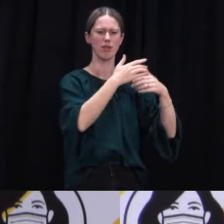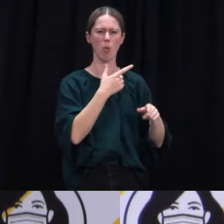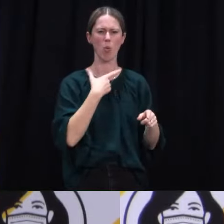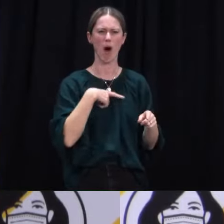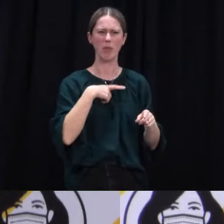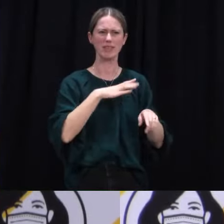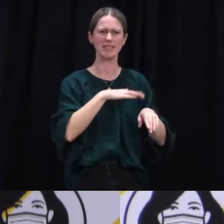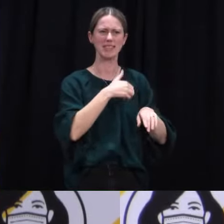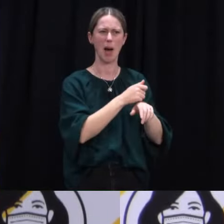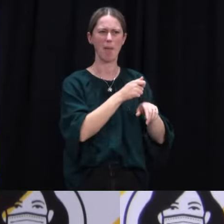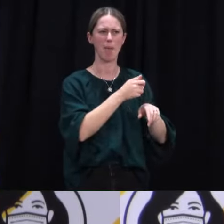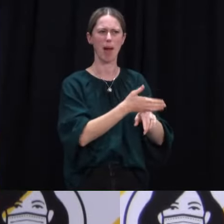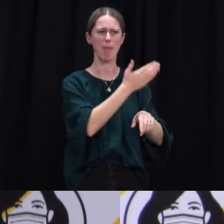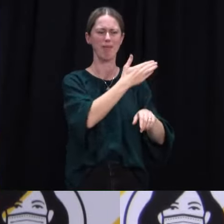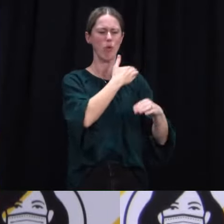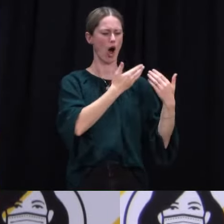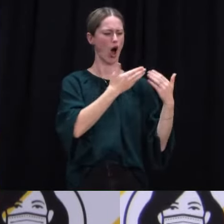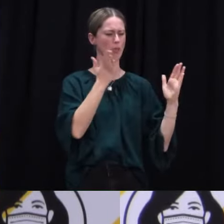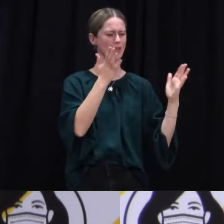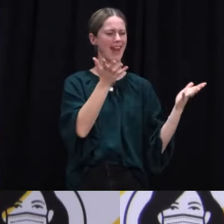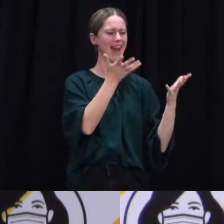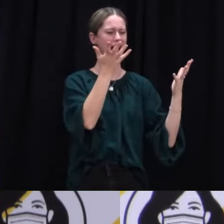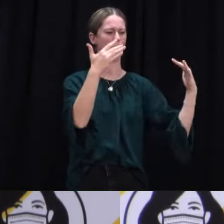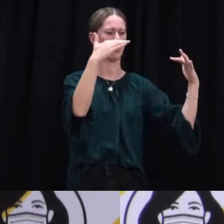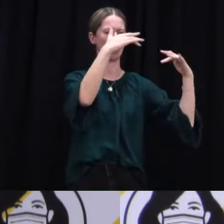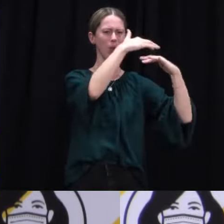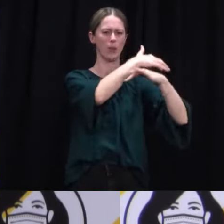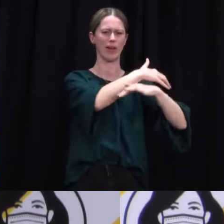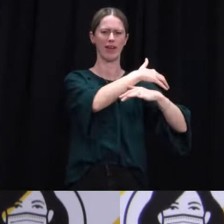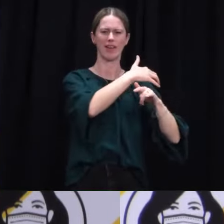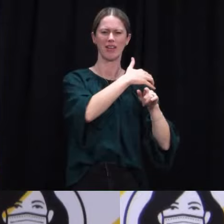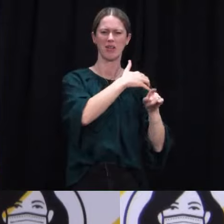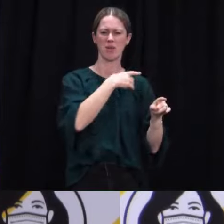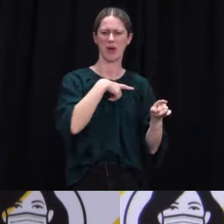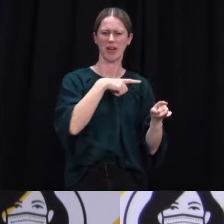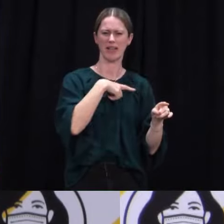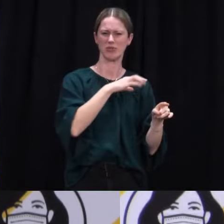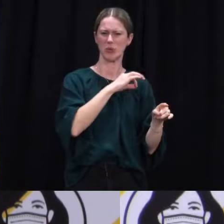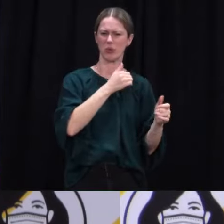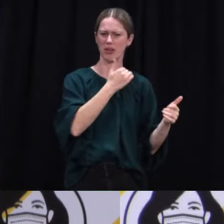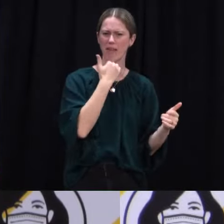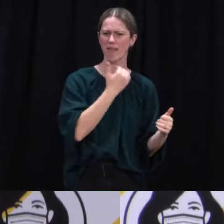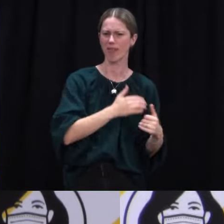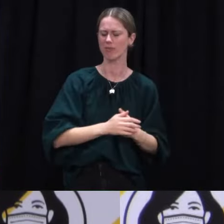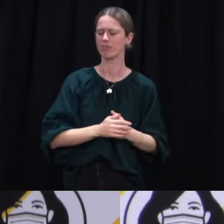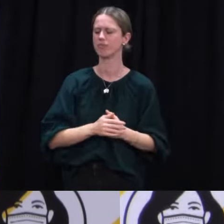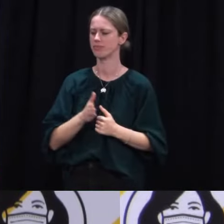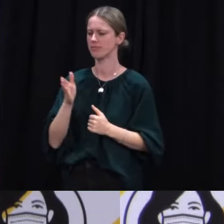the first place, and is this an acknowledgement that it wasn't actually up to par? So what I can say is that all of the infection prevention and control